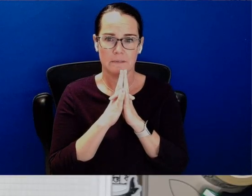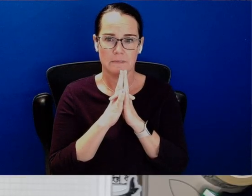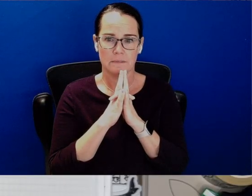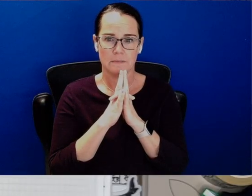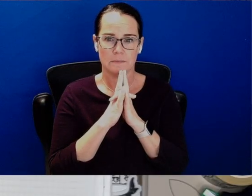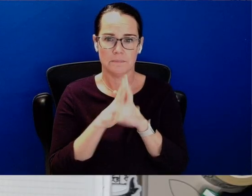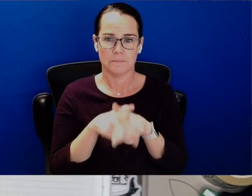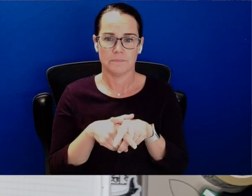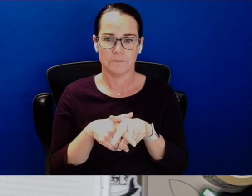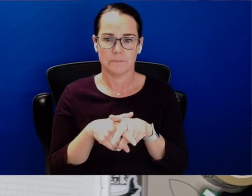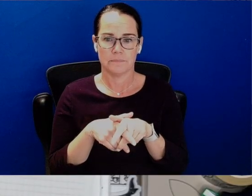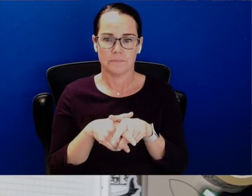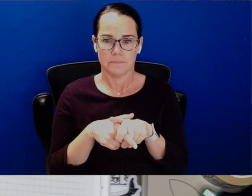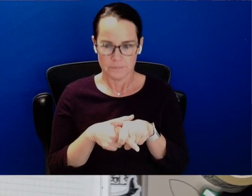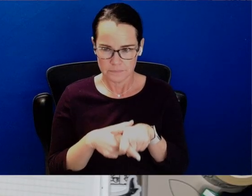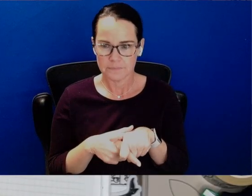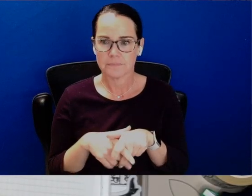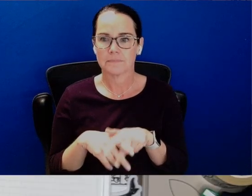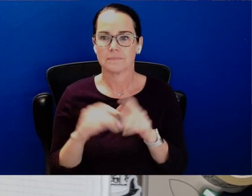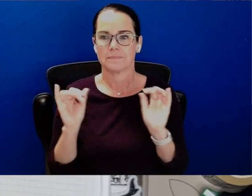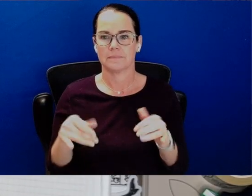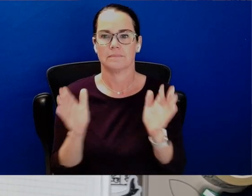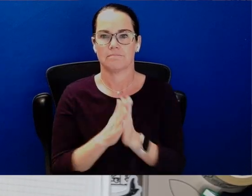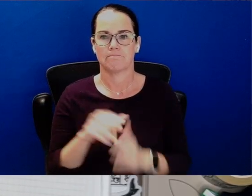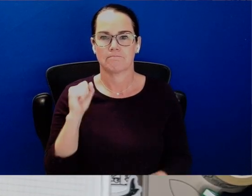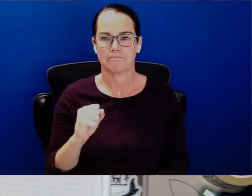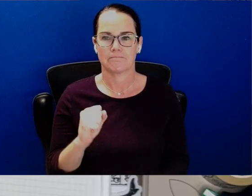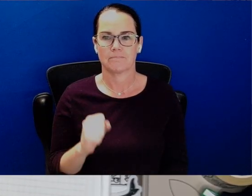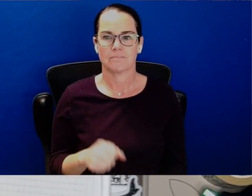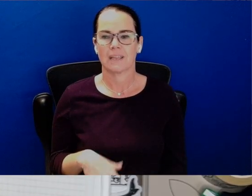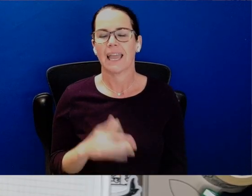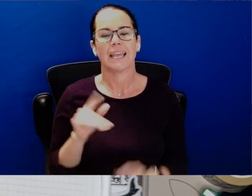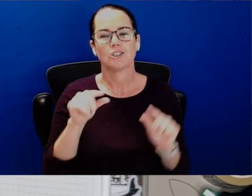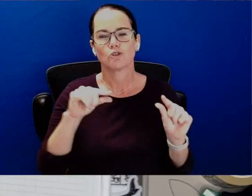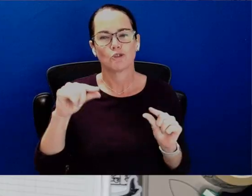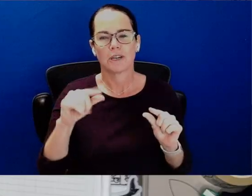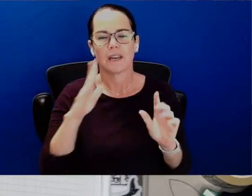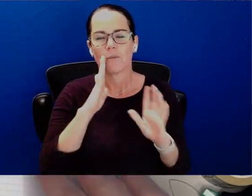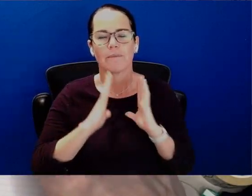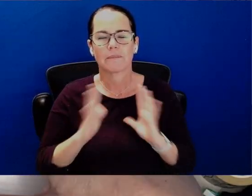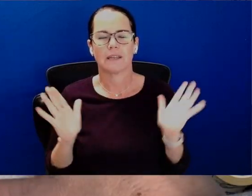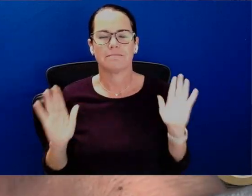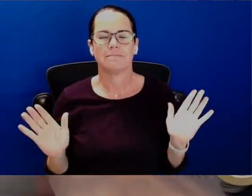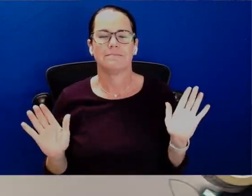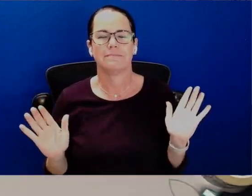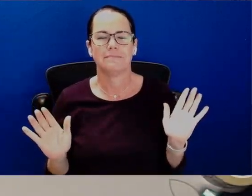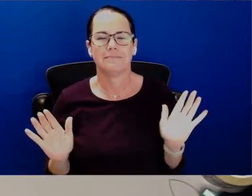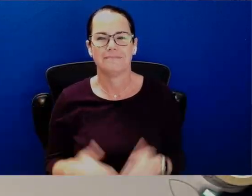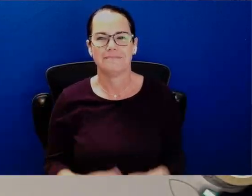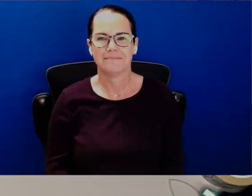Yeah, let's go that way. Yes, it's crooked. Whatever, it'll be fine.